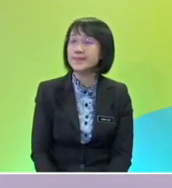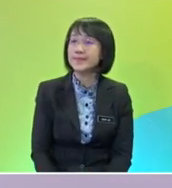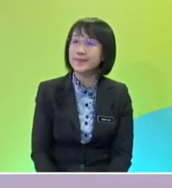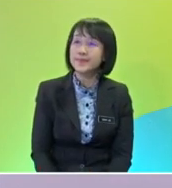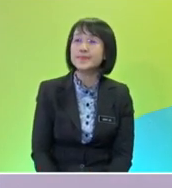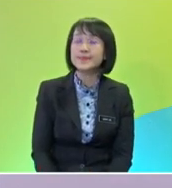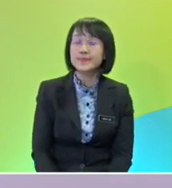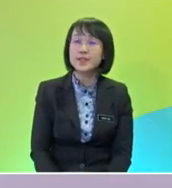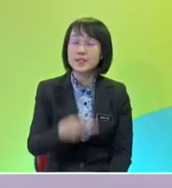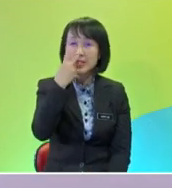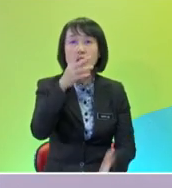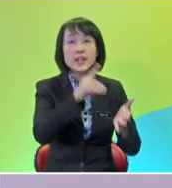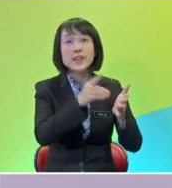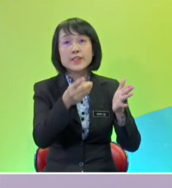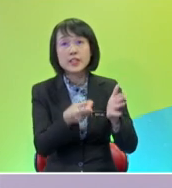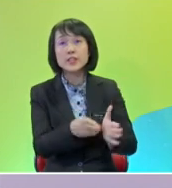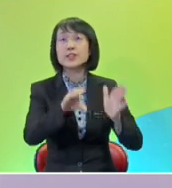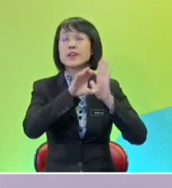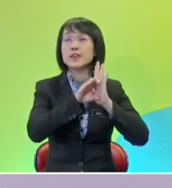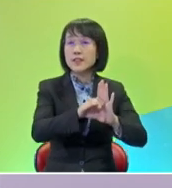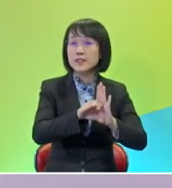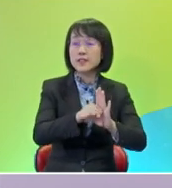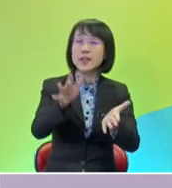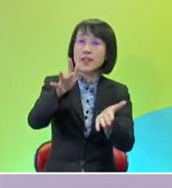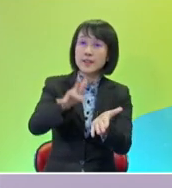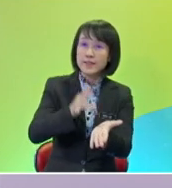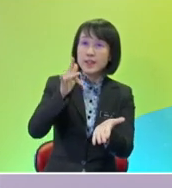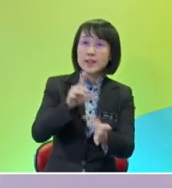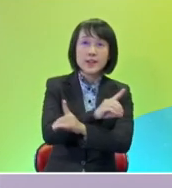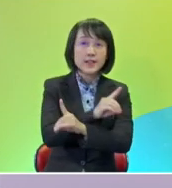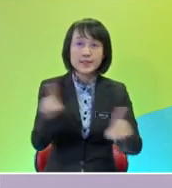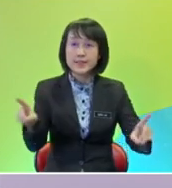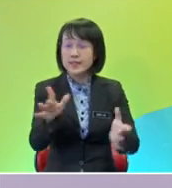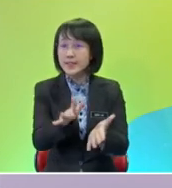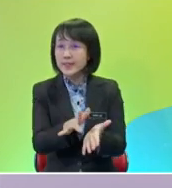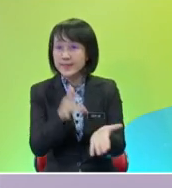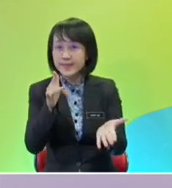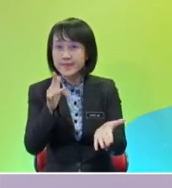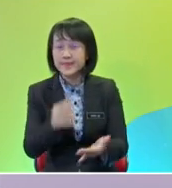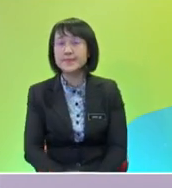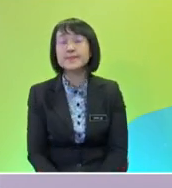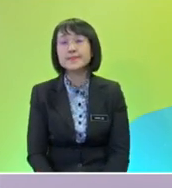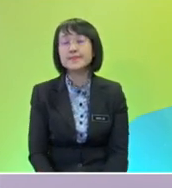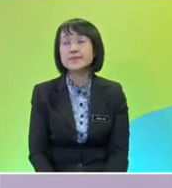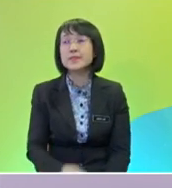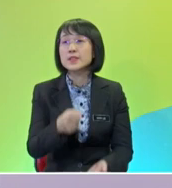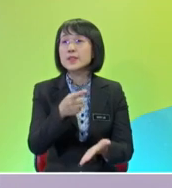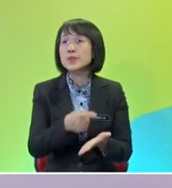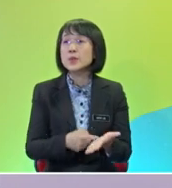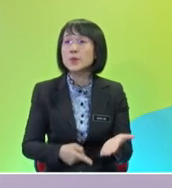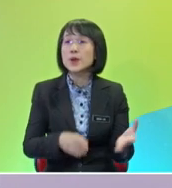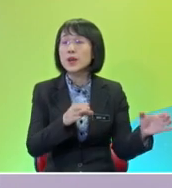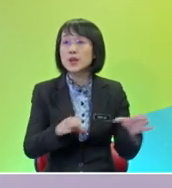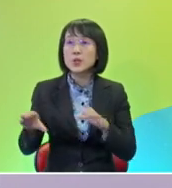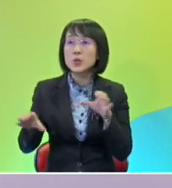the definition, the example, the advantages and the disadvantages. So what do you think the conclusion